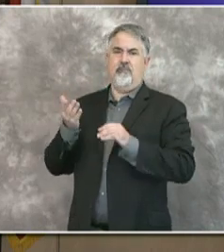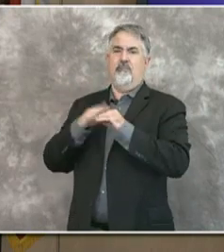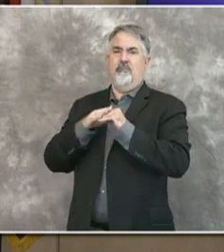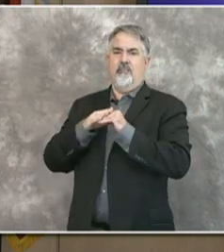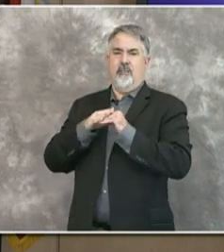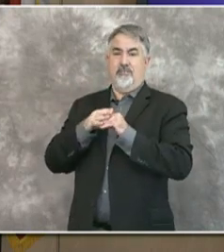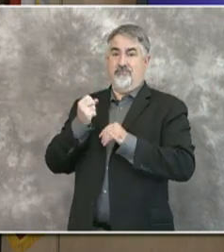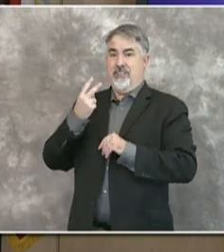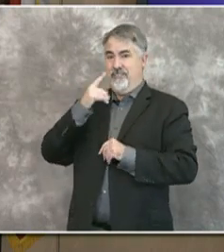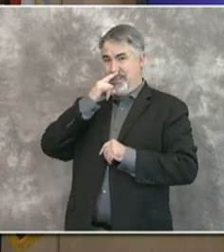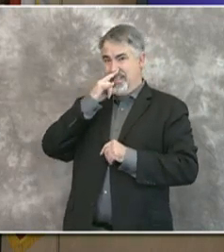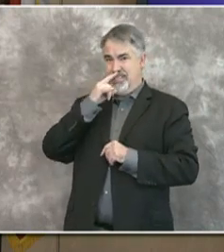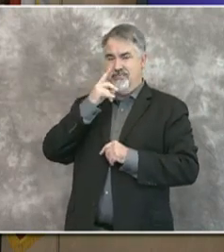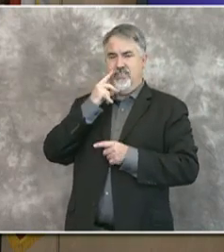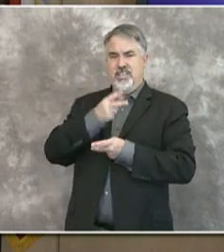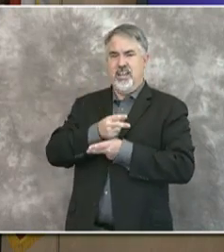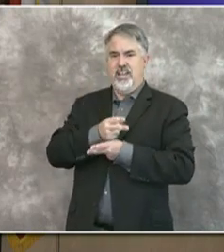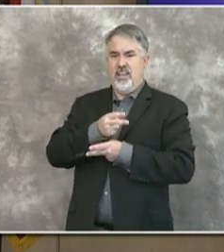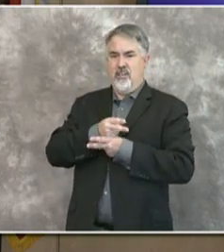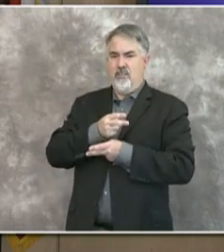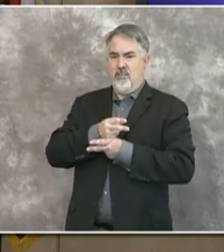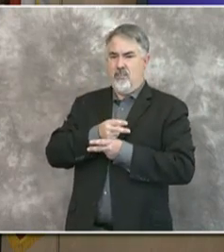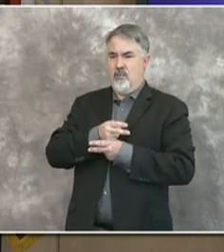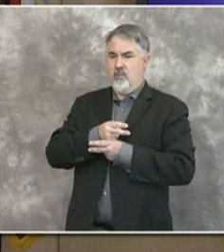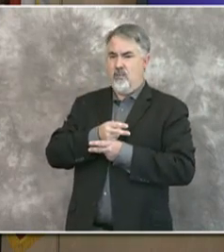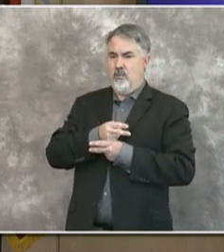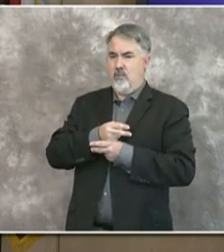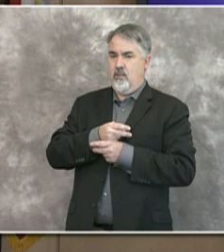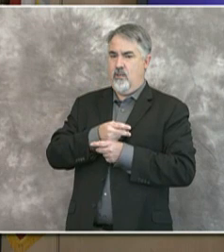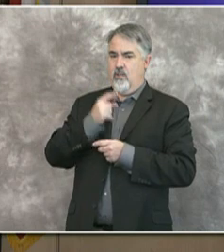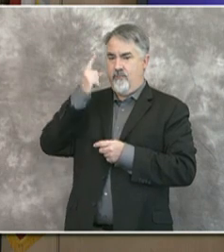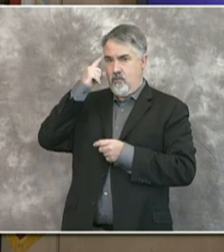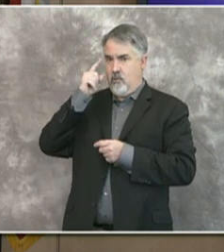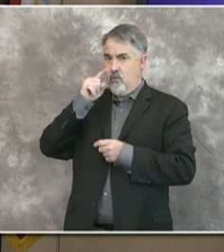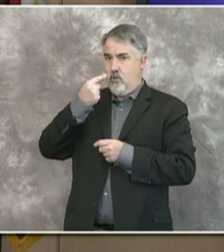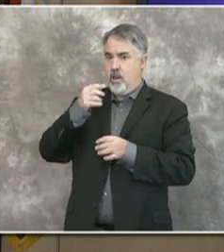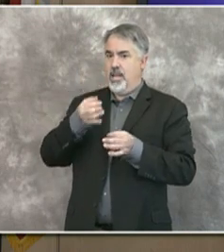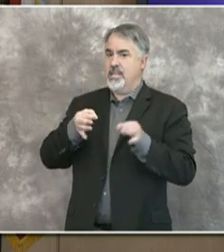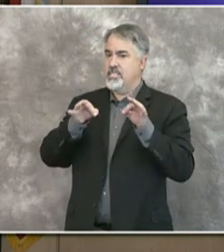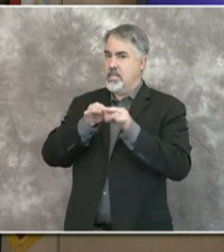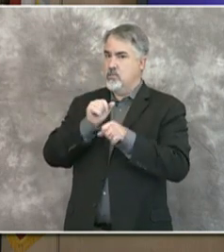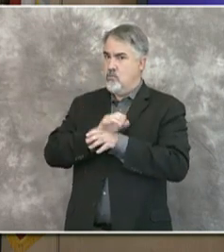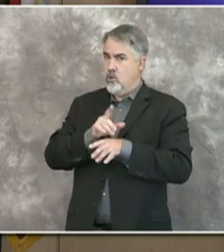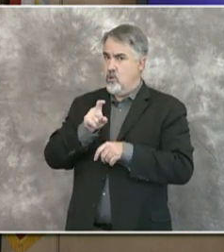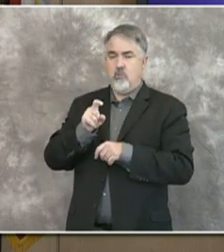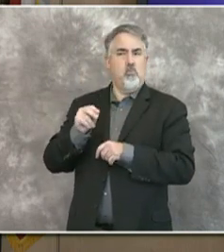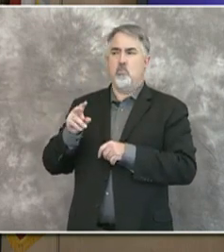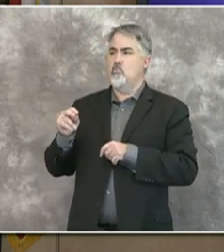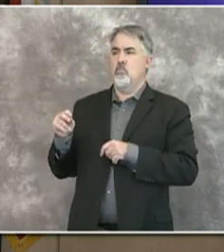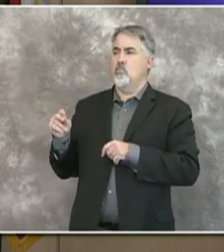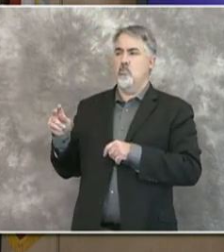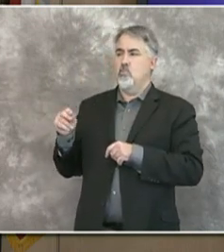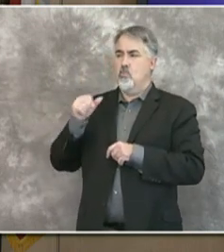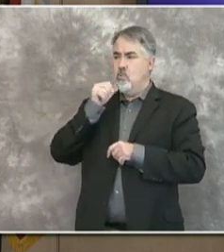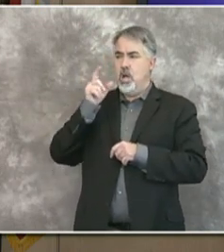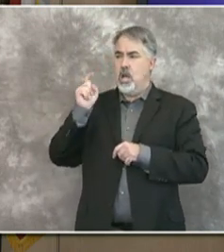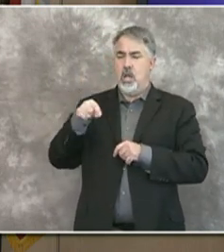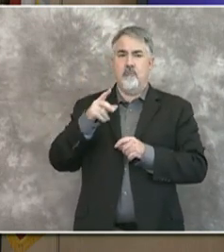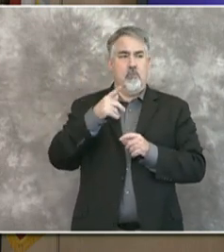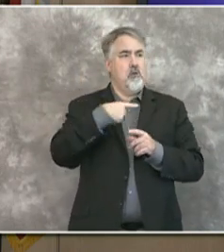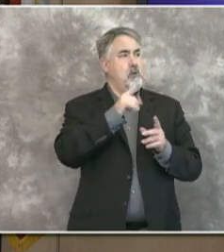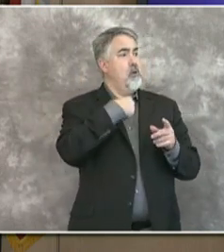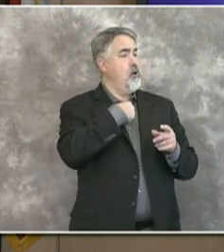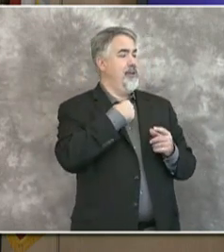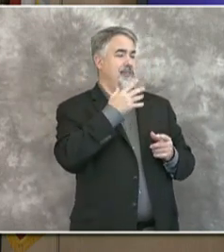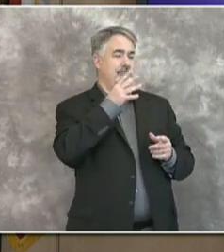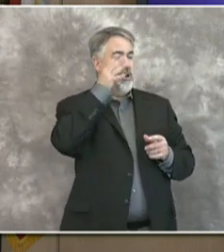or less. Is that only for essential workers? No, we don't have that restriction in place. You know, our sense is it'll be primarily utilized